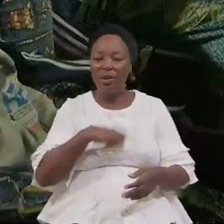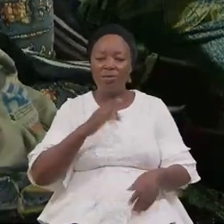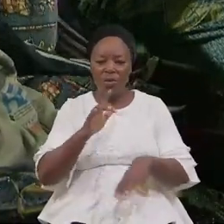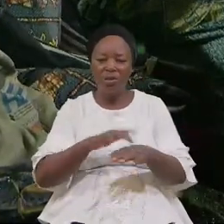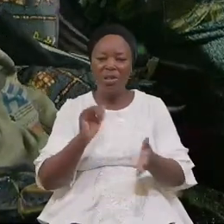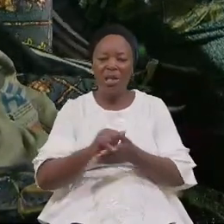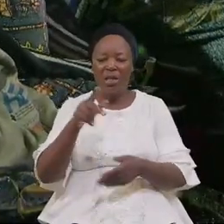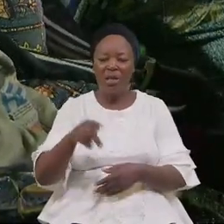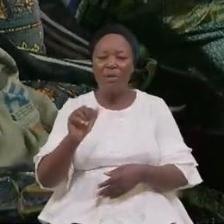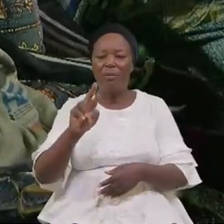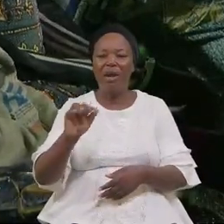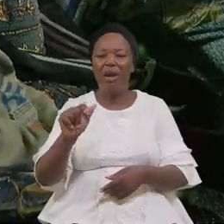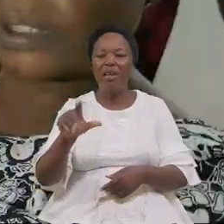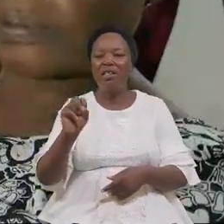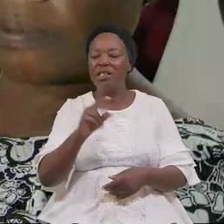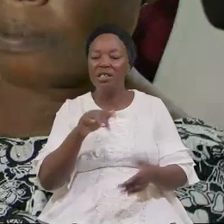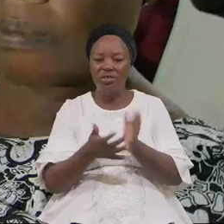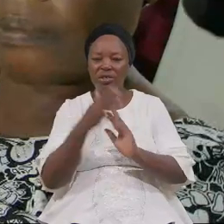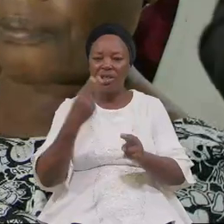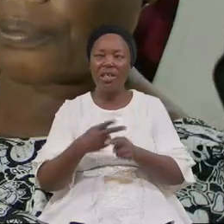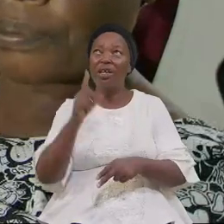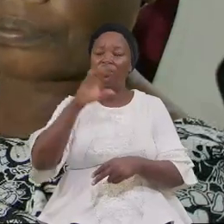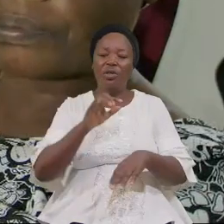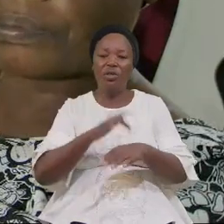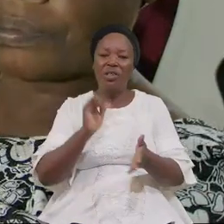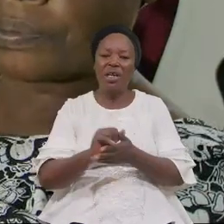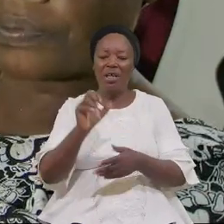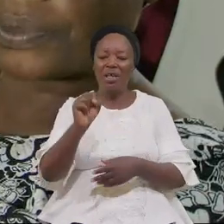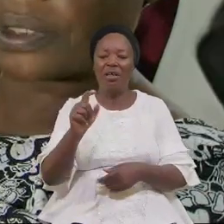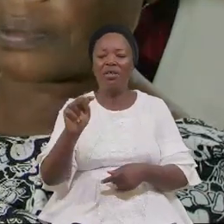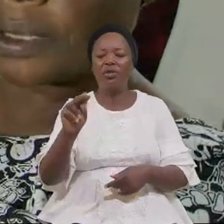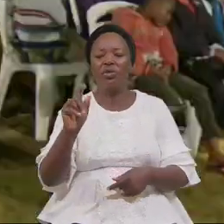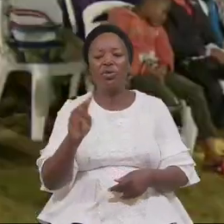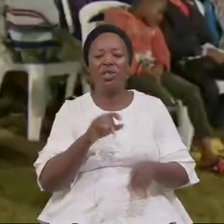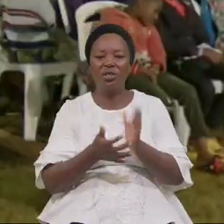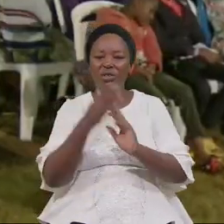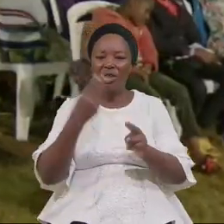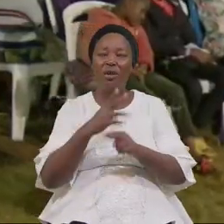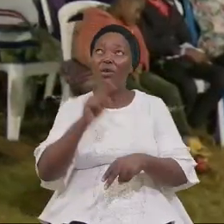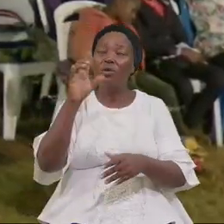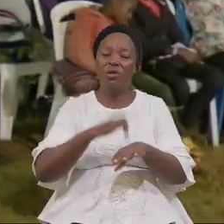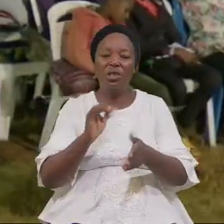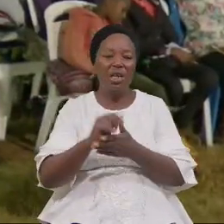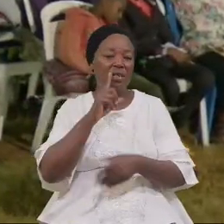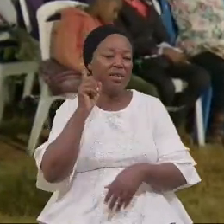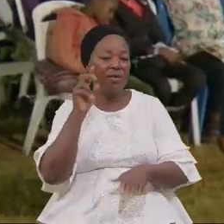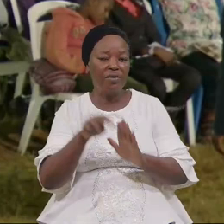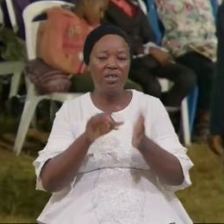will touch that stroke. It will touch that deafness. It will touch